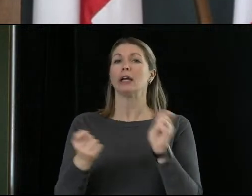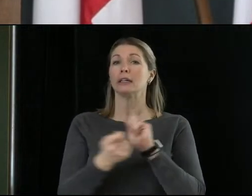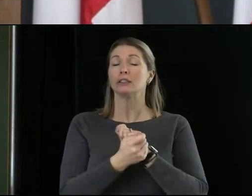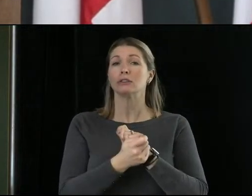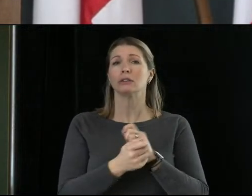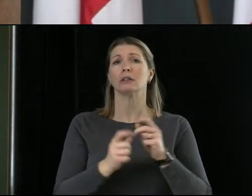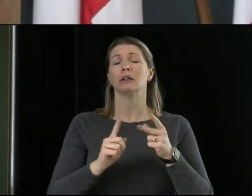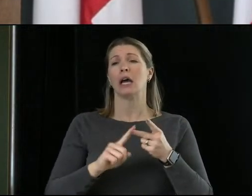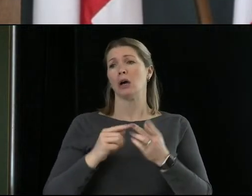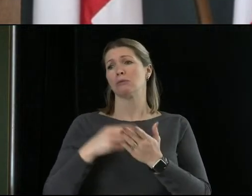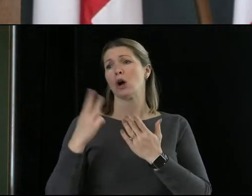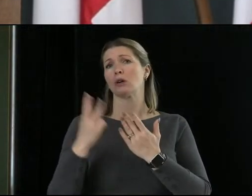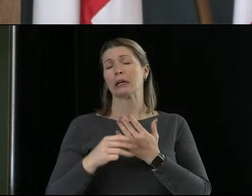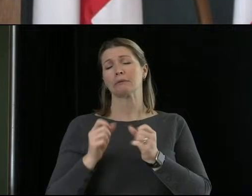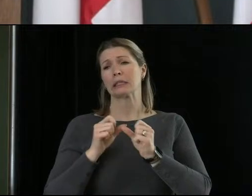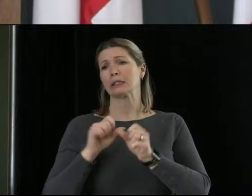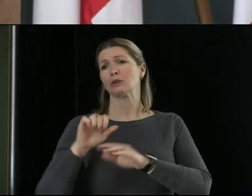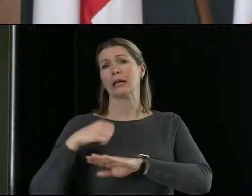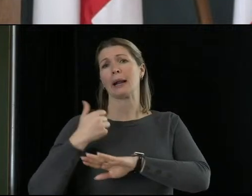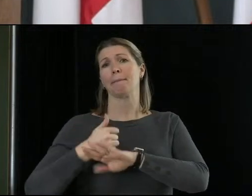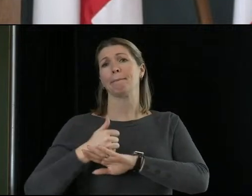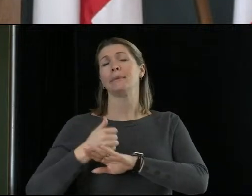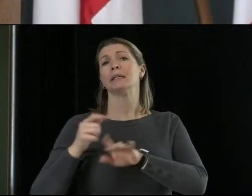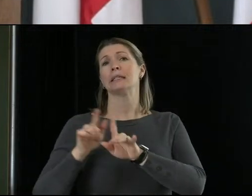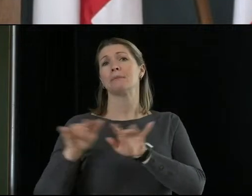implement programs in our educational system.